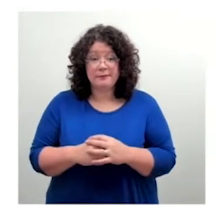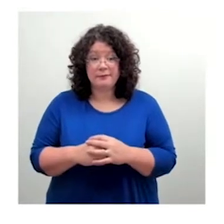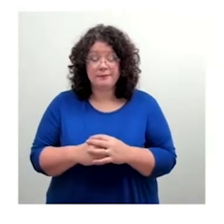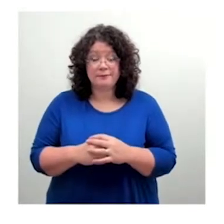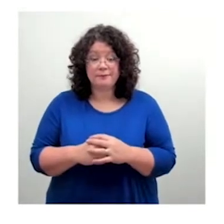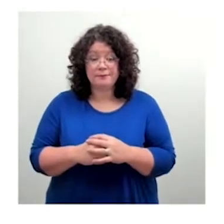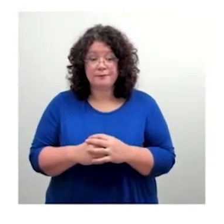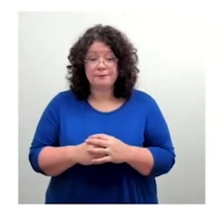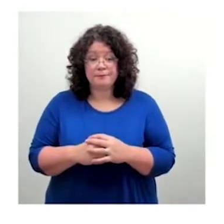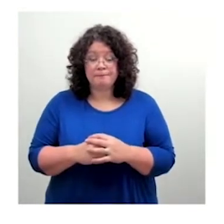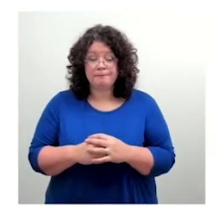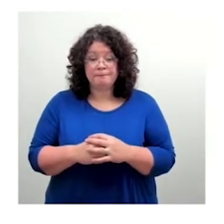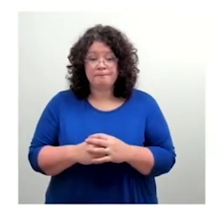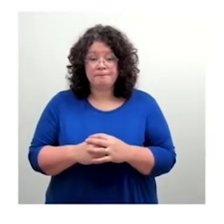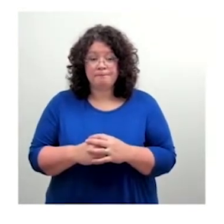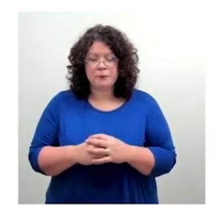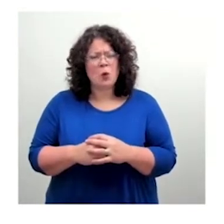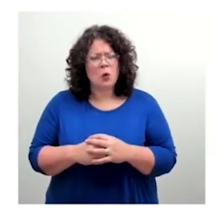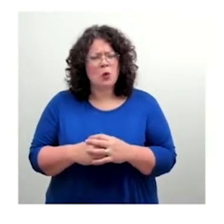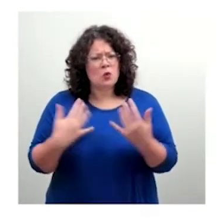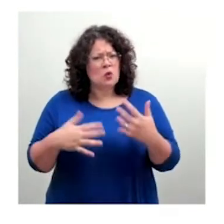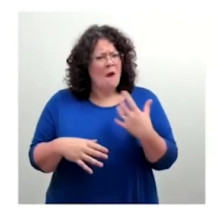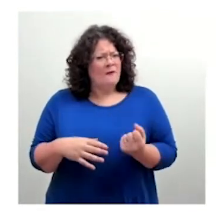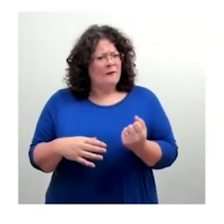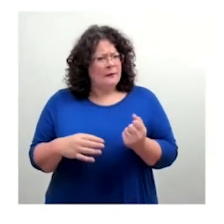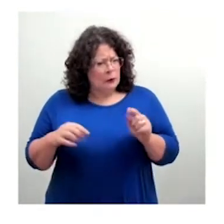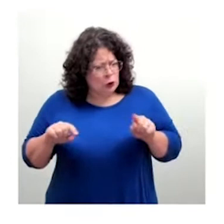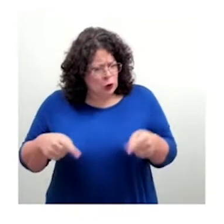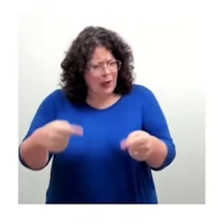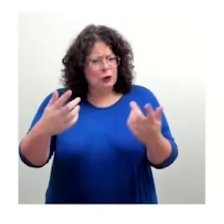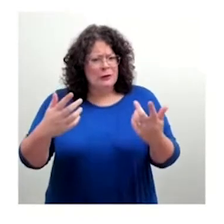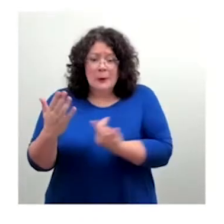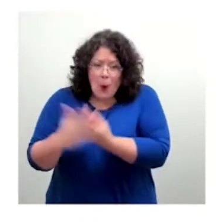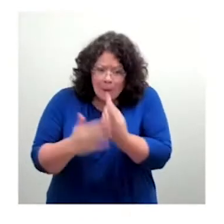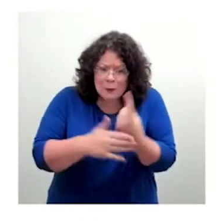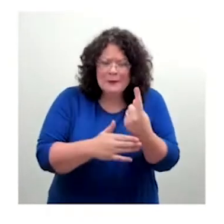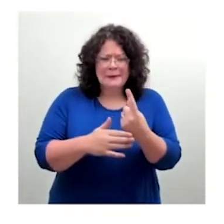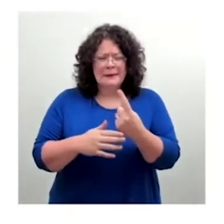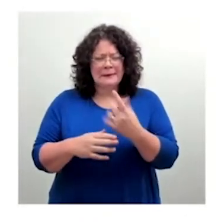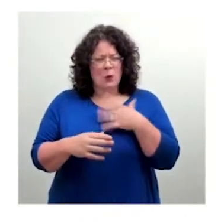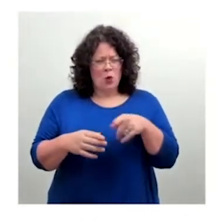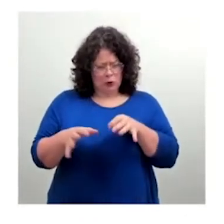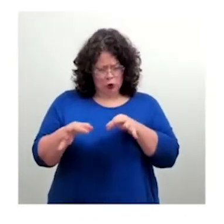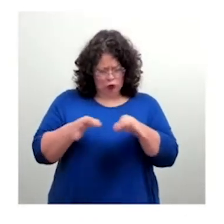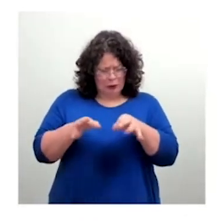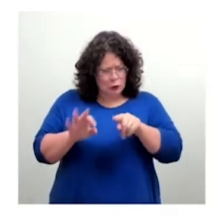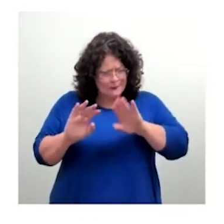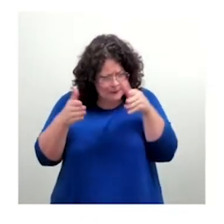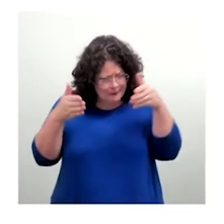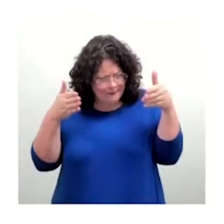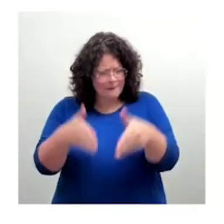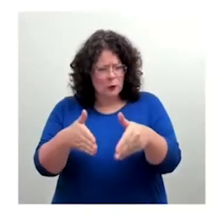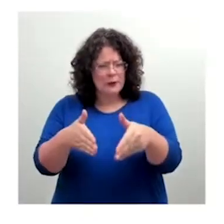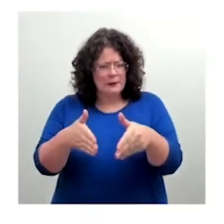In terms of our themes and how we're engaging with disabled people and across Whitehall, we've